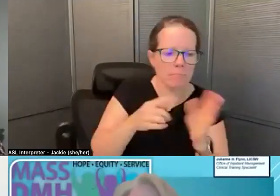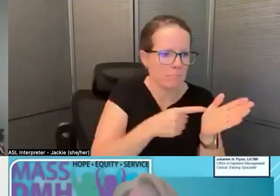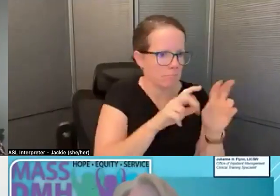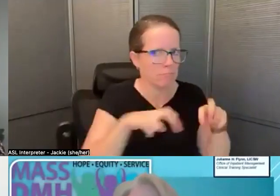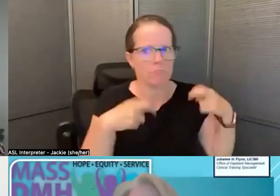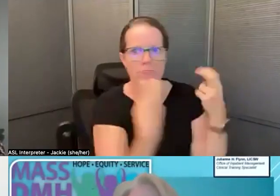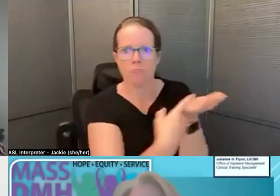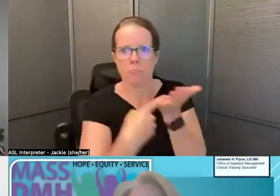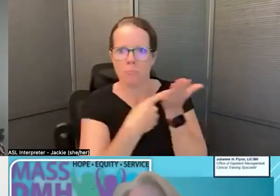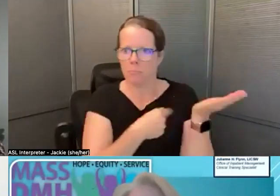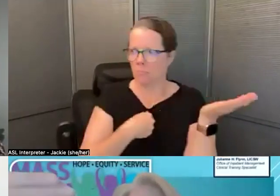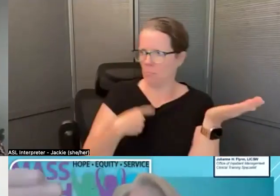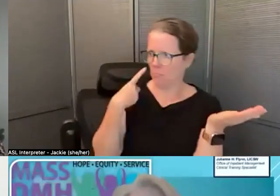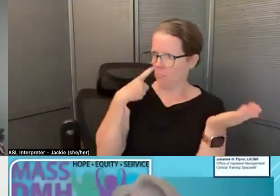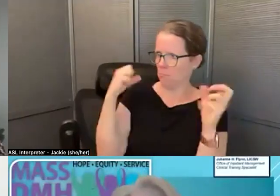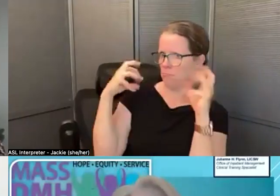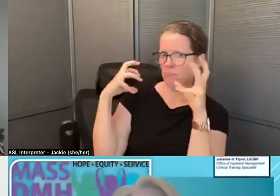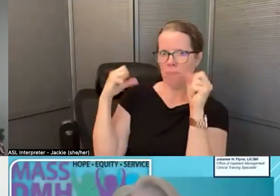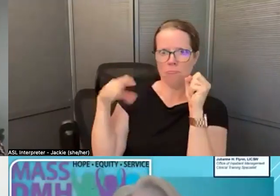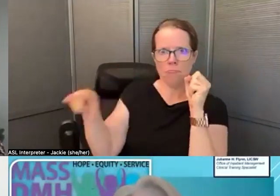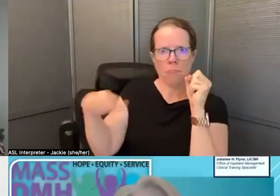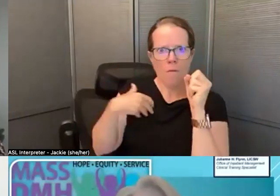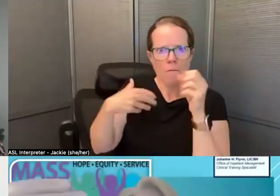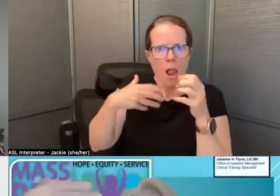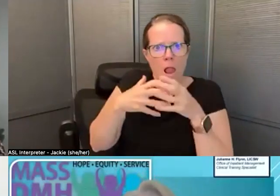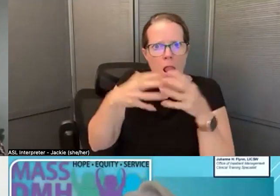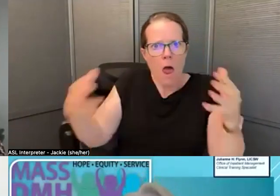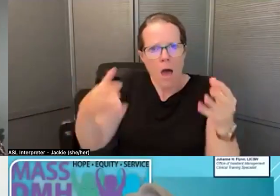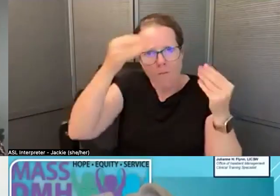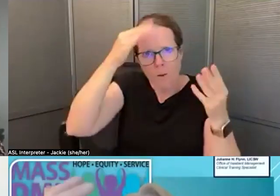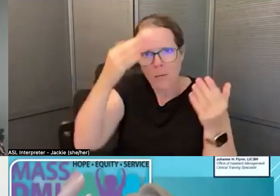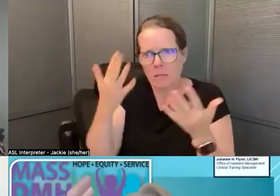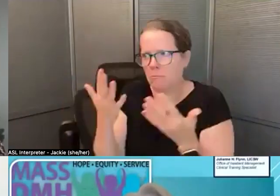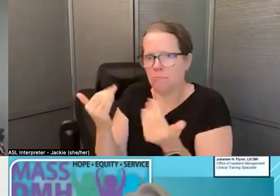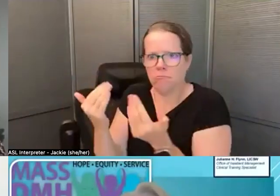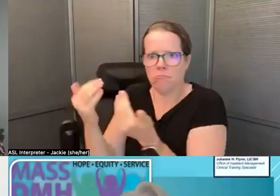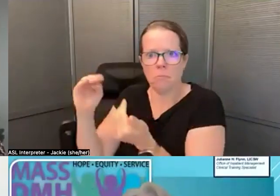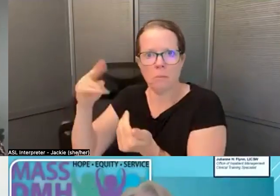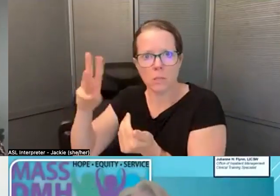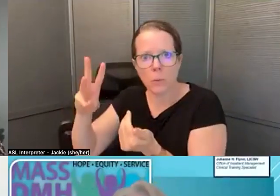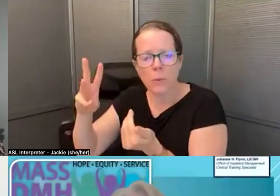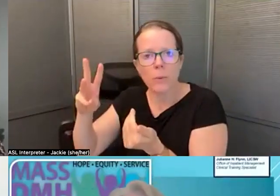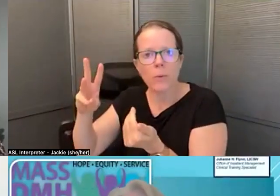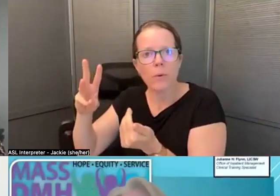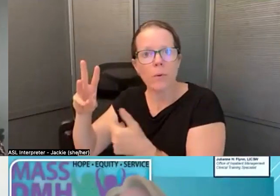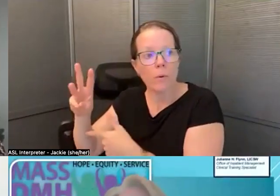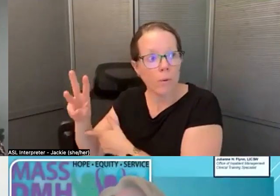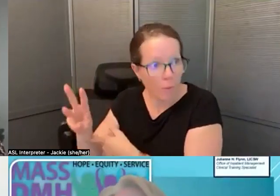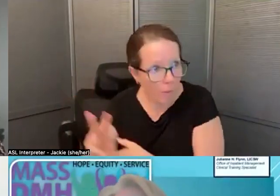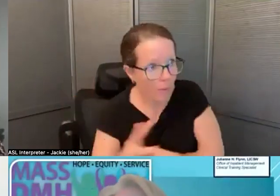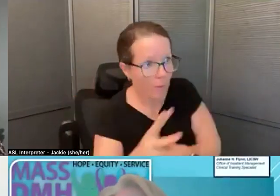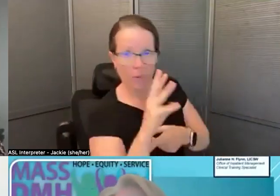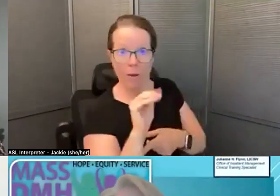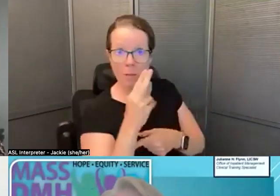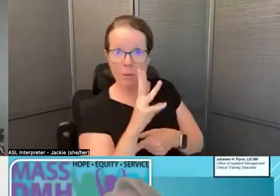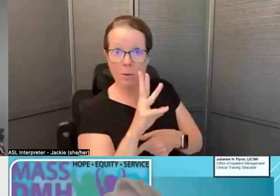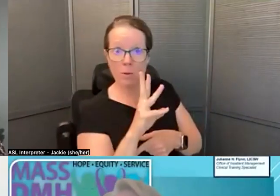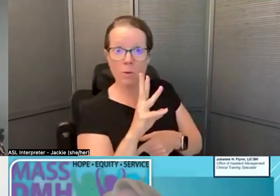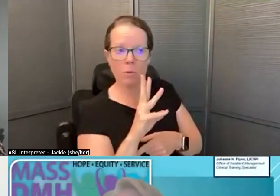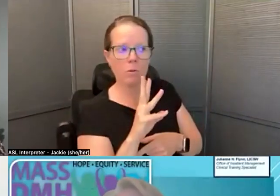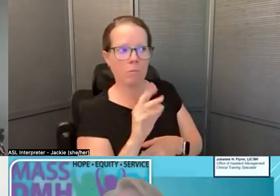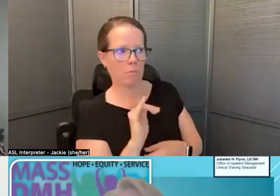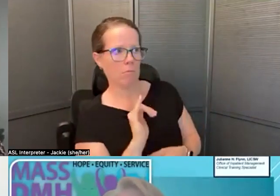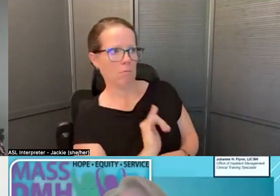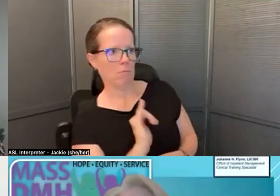of information and the opportunity for the mental health worker to also gather some more insight onto